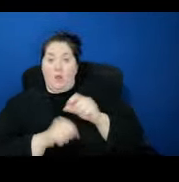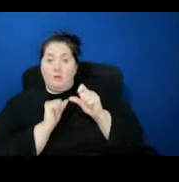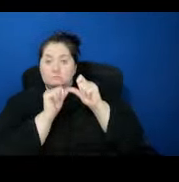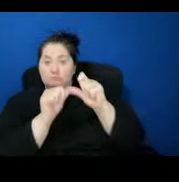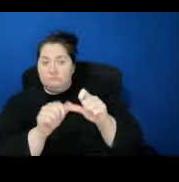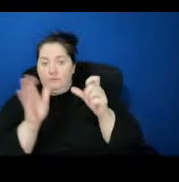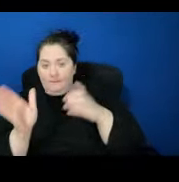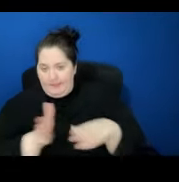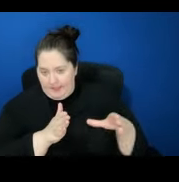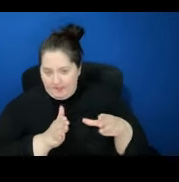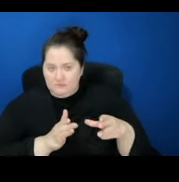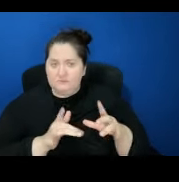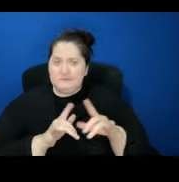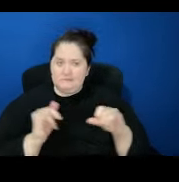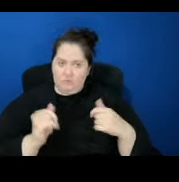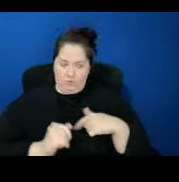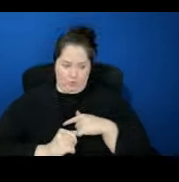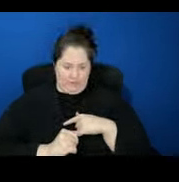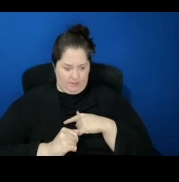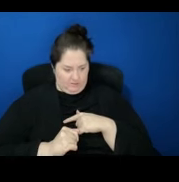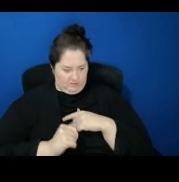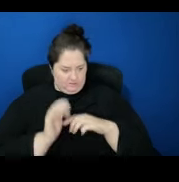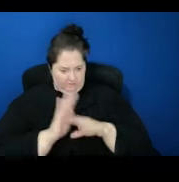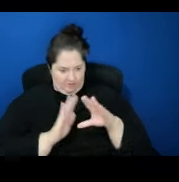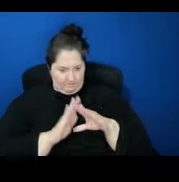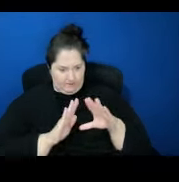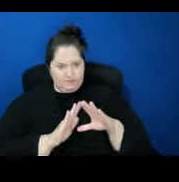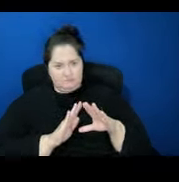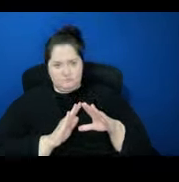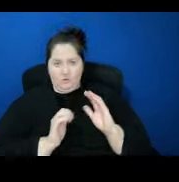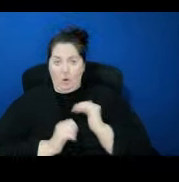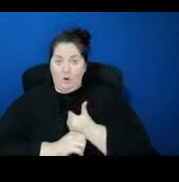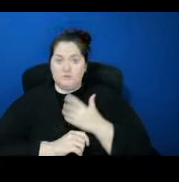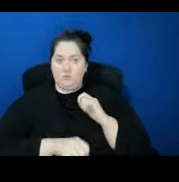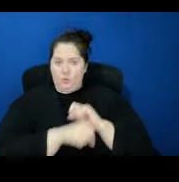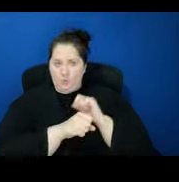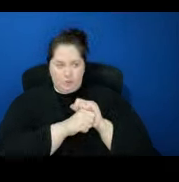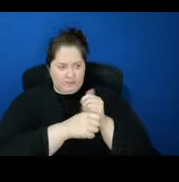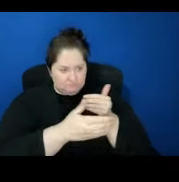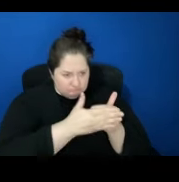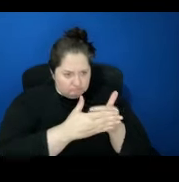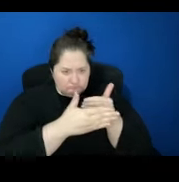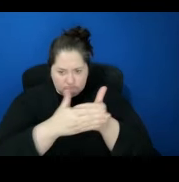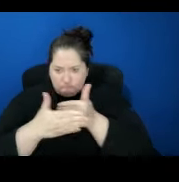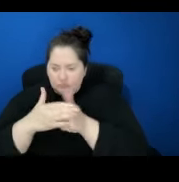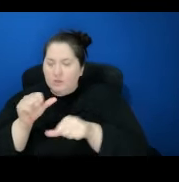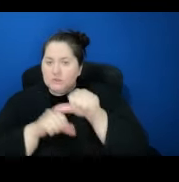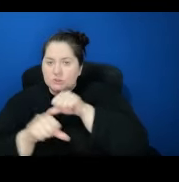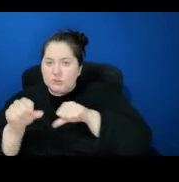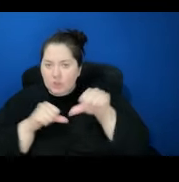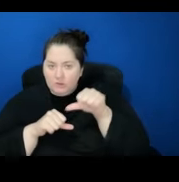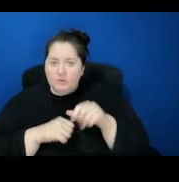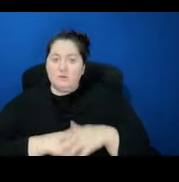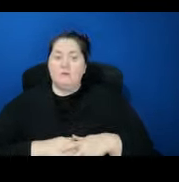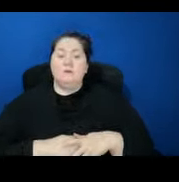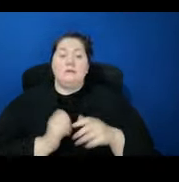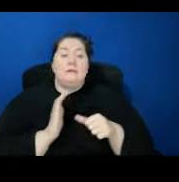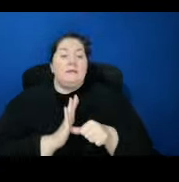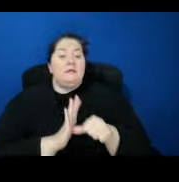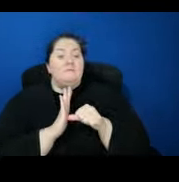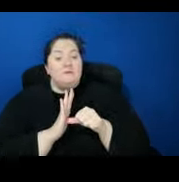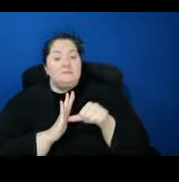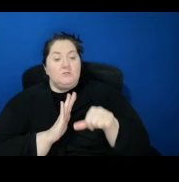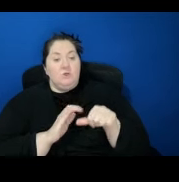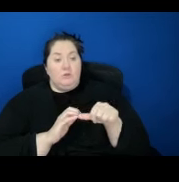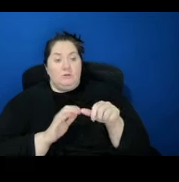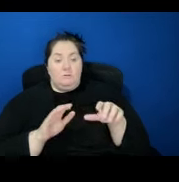same time that we are developing this comprehensive plan. So we work very closely with other departments. And the emphasis here in parks and